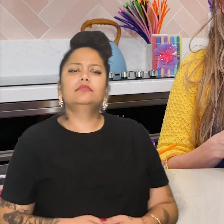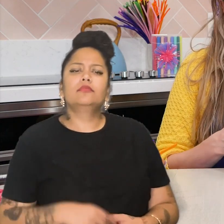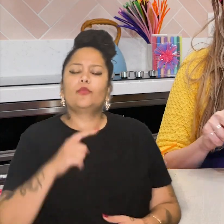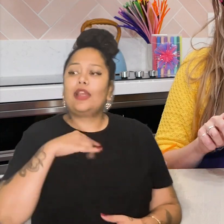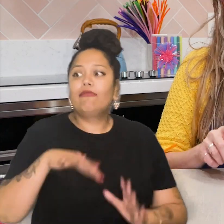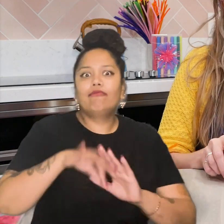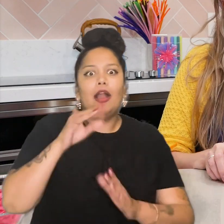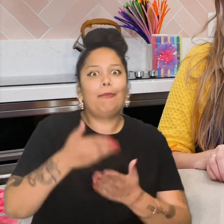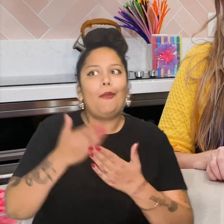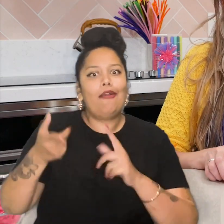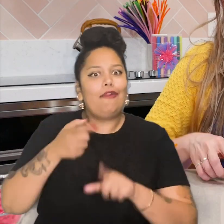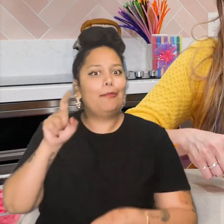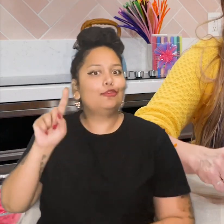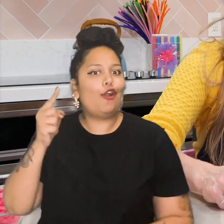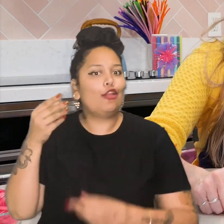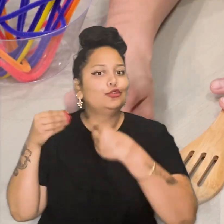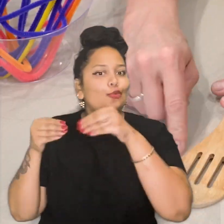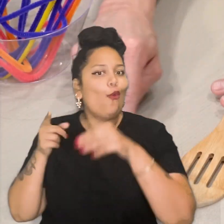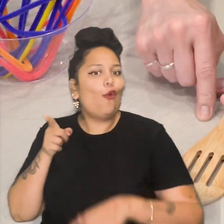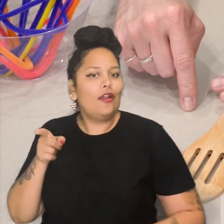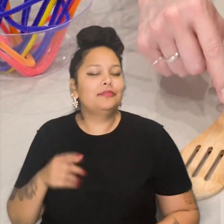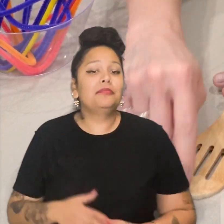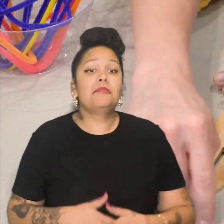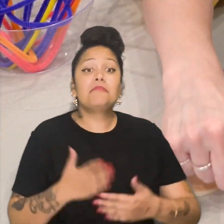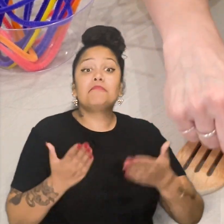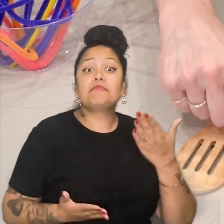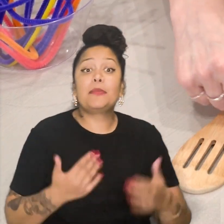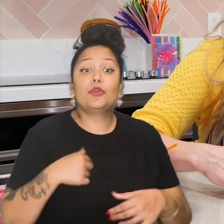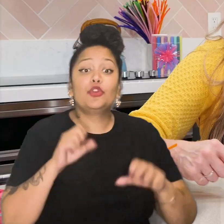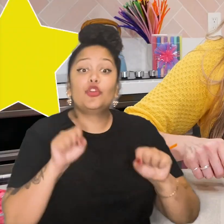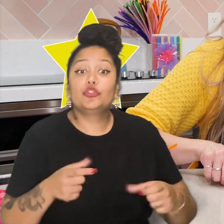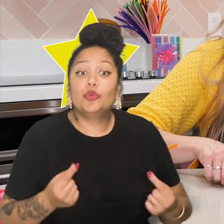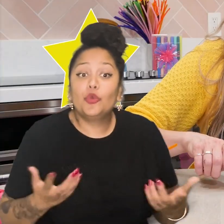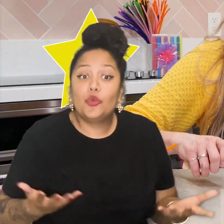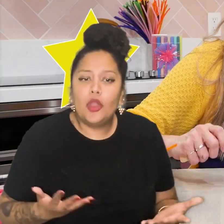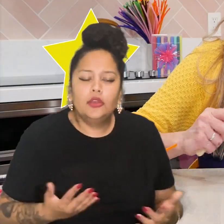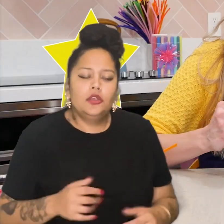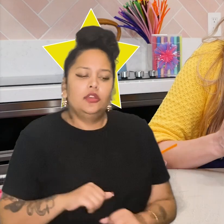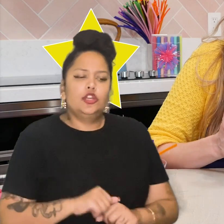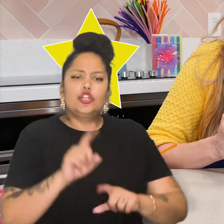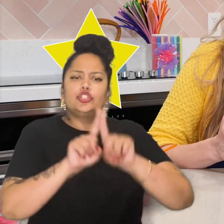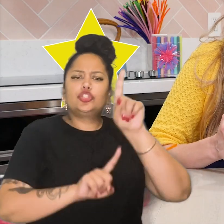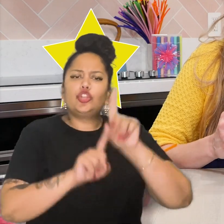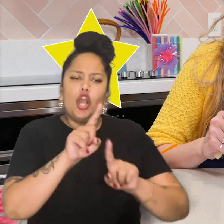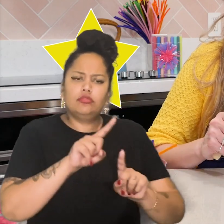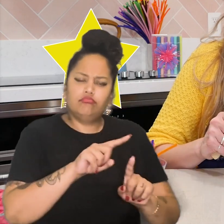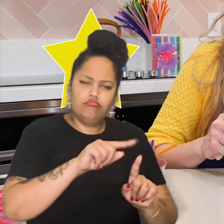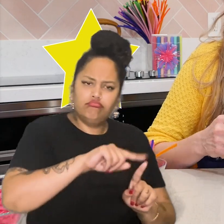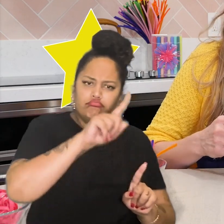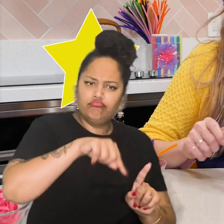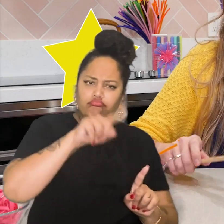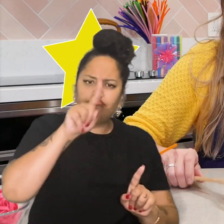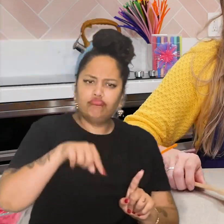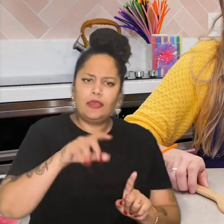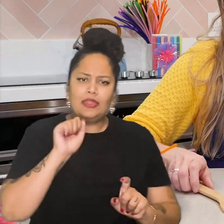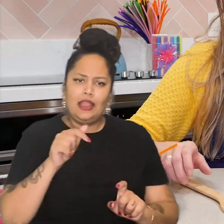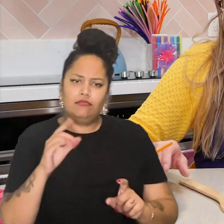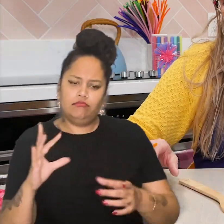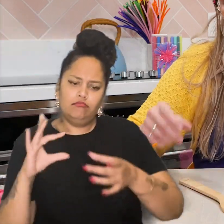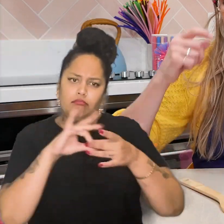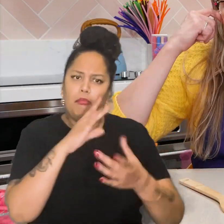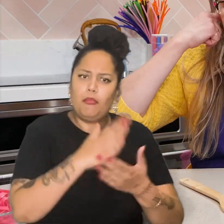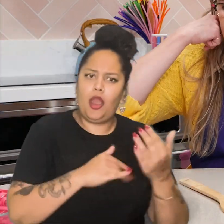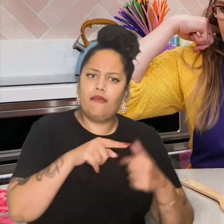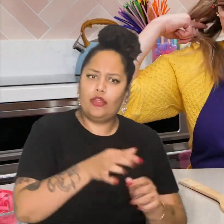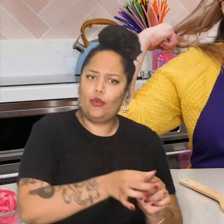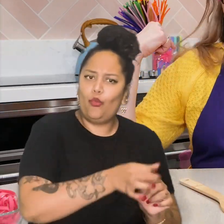store. And maybe what we could do is we could cut a star out that could be part of this wand.